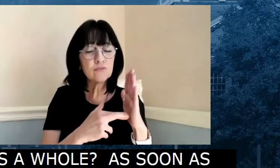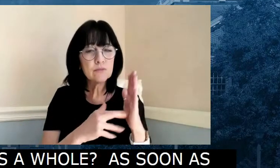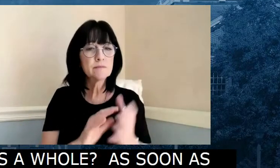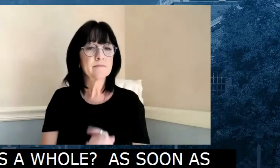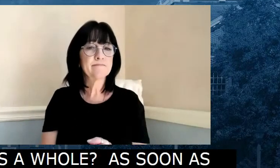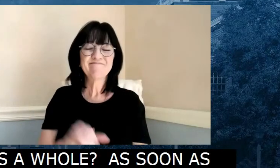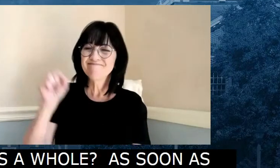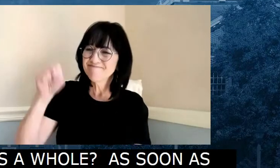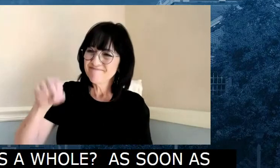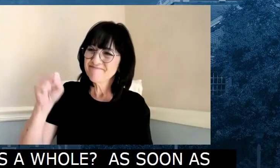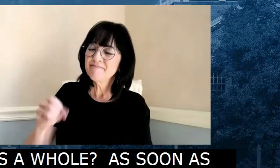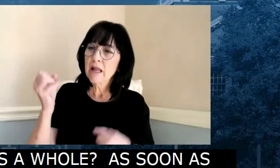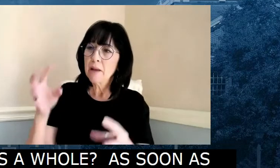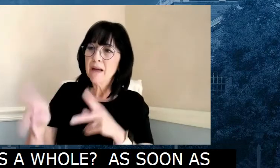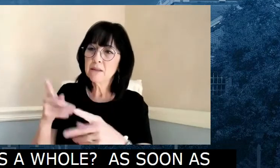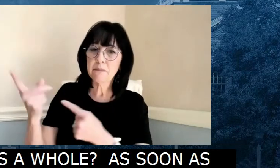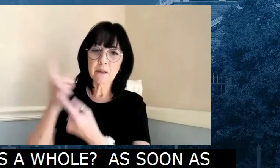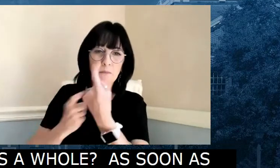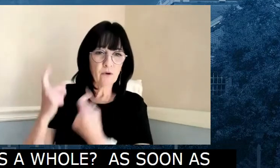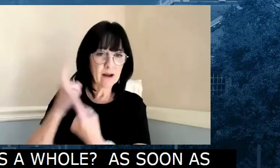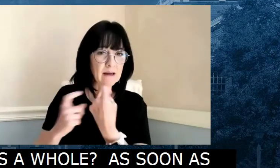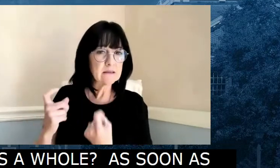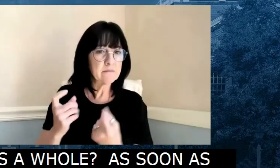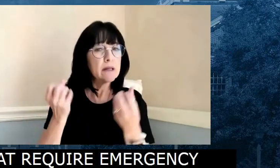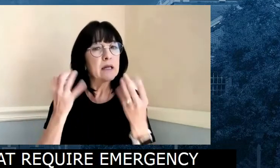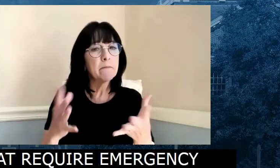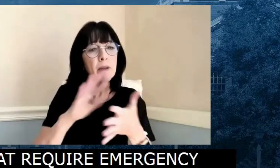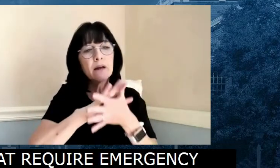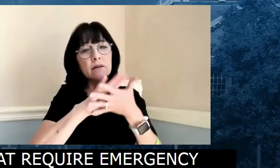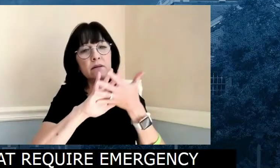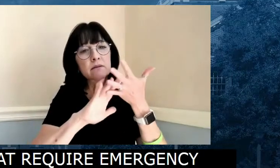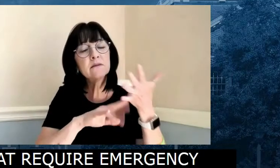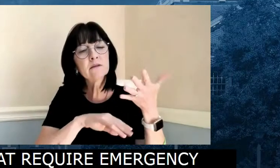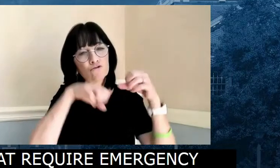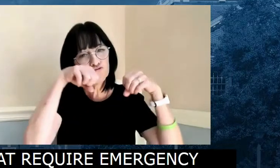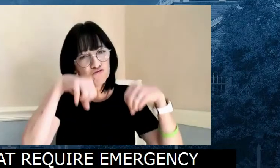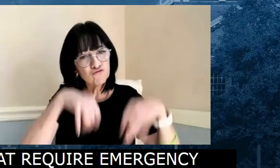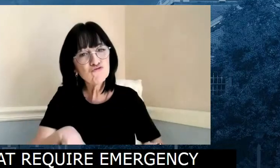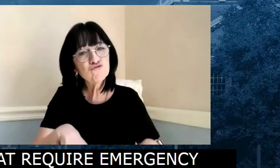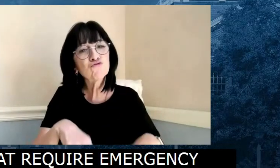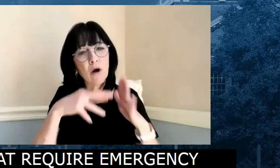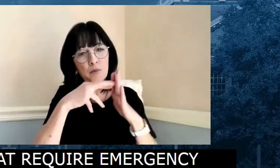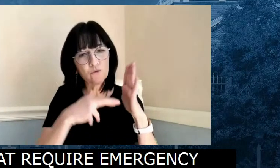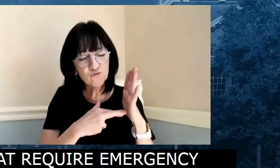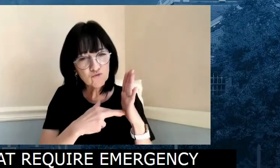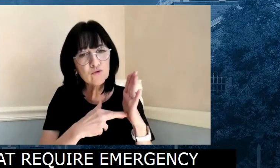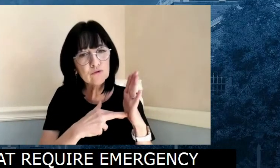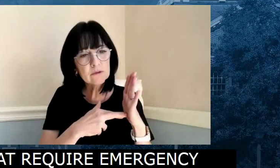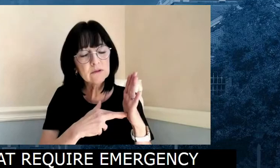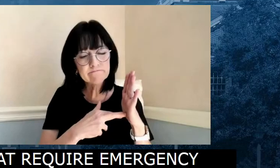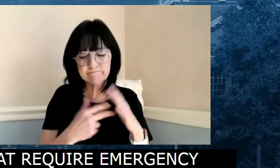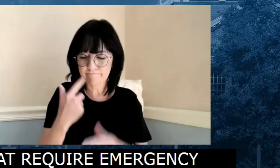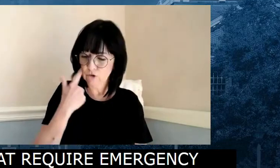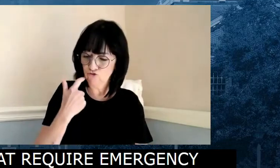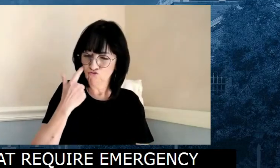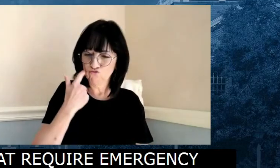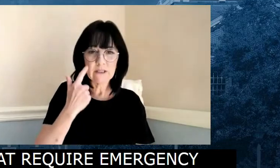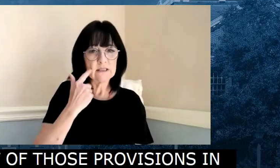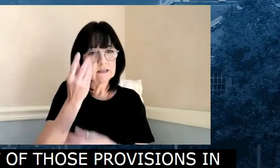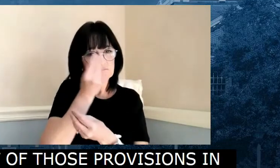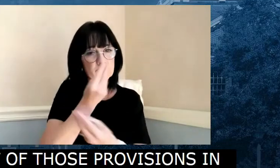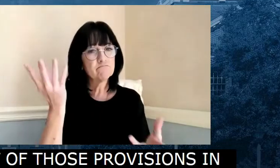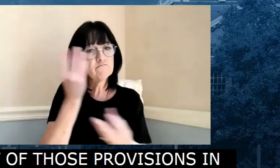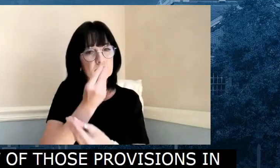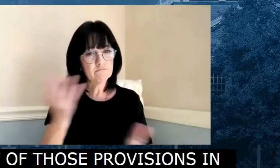and so we have stripped out a lot of those provisions in the most recent update. And so,